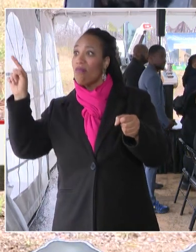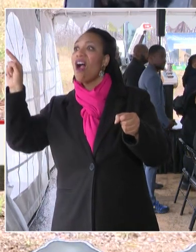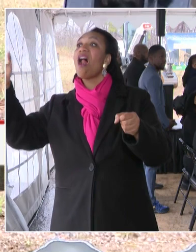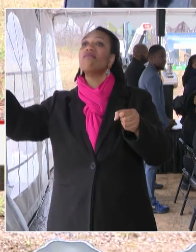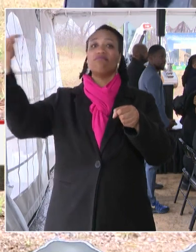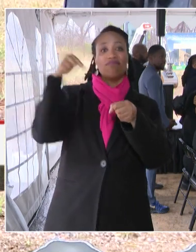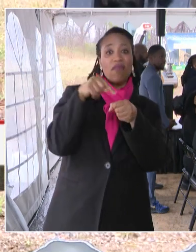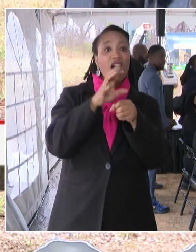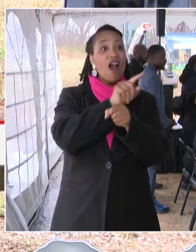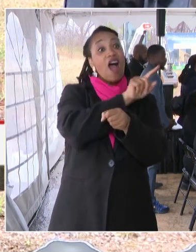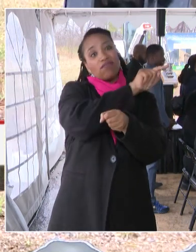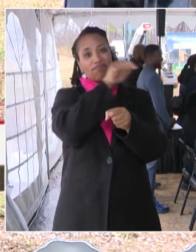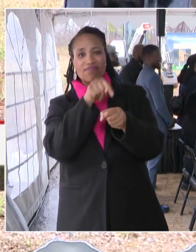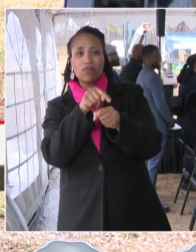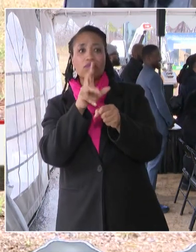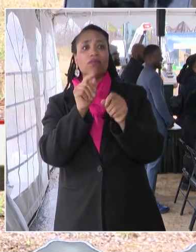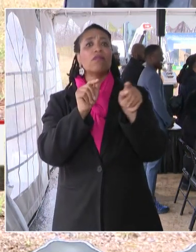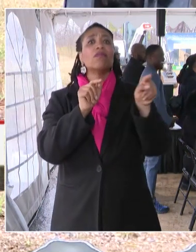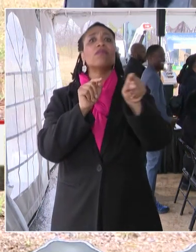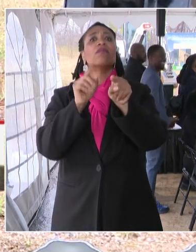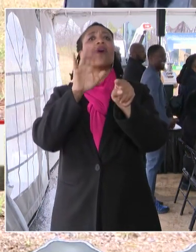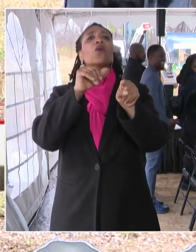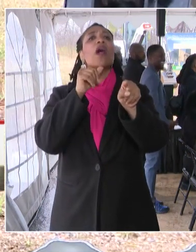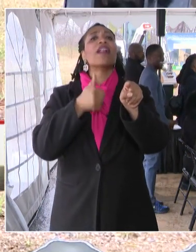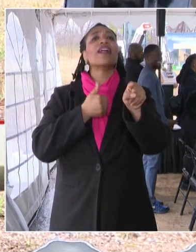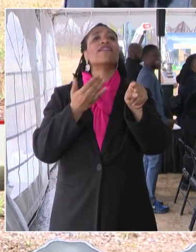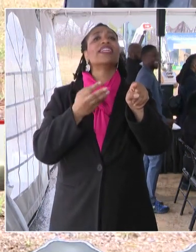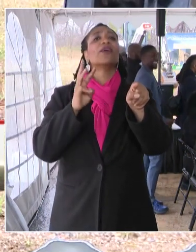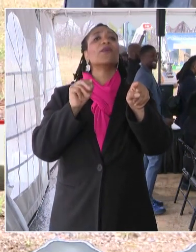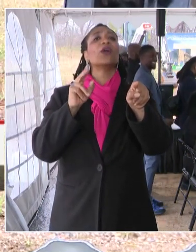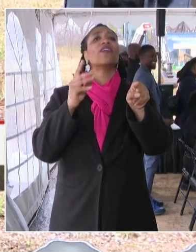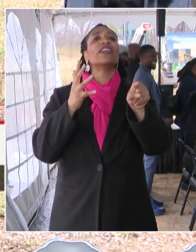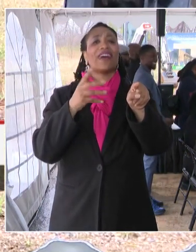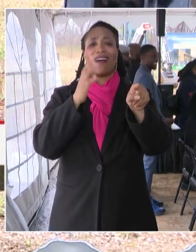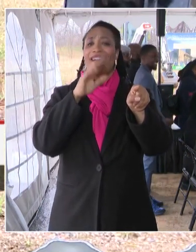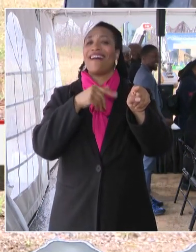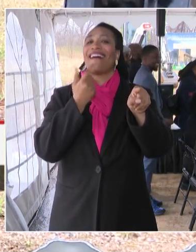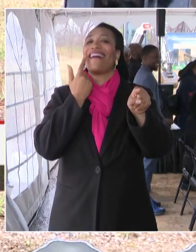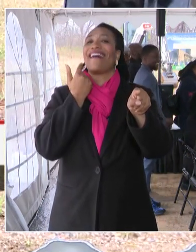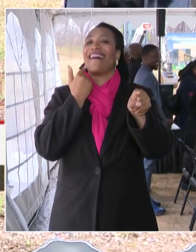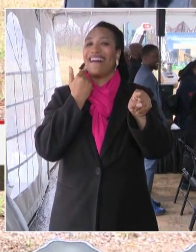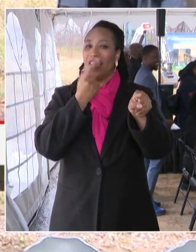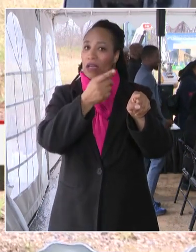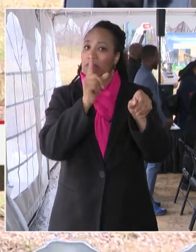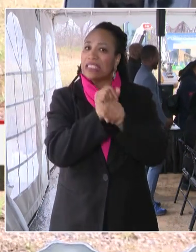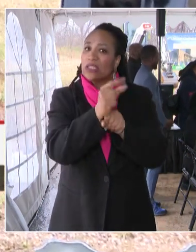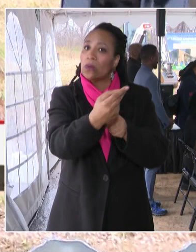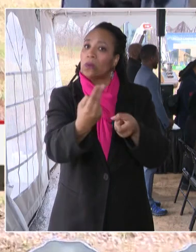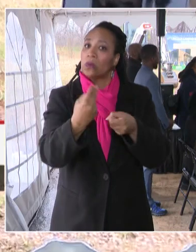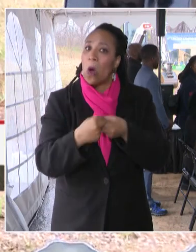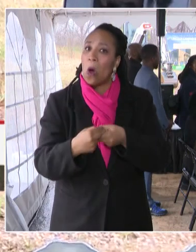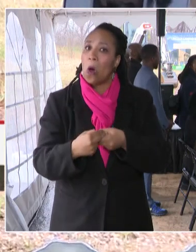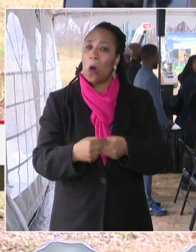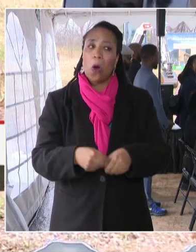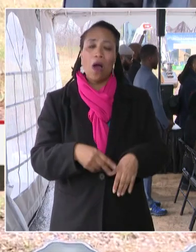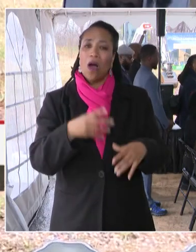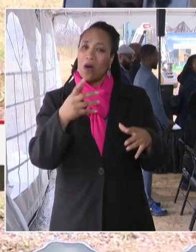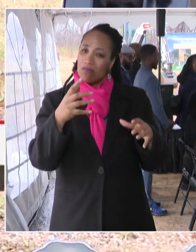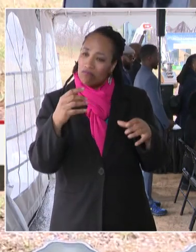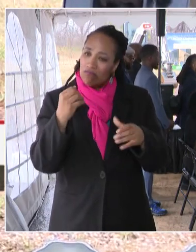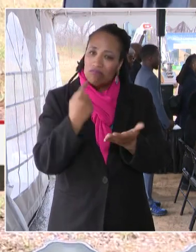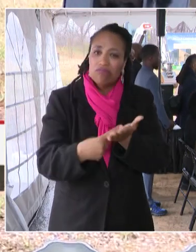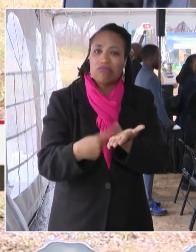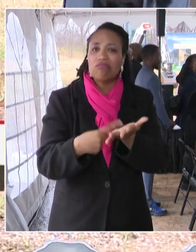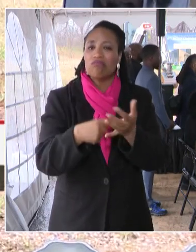advocacy, who've been a part of the advocacy of what happens here. Why? Because this is such an